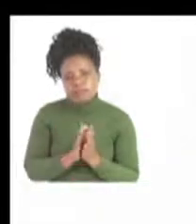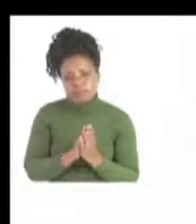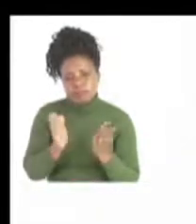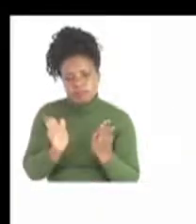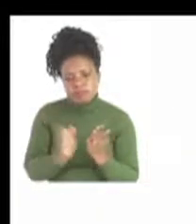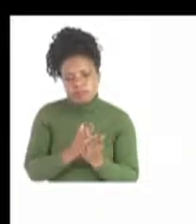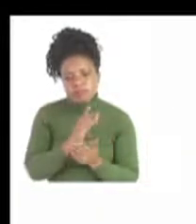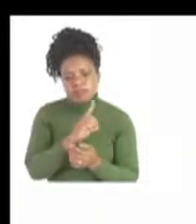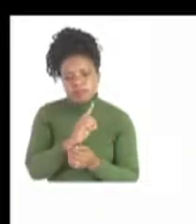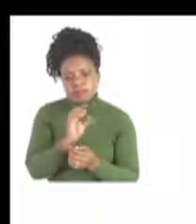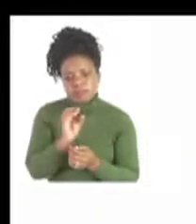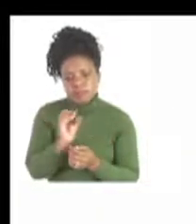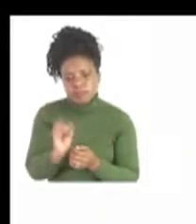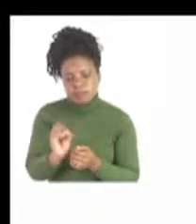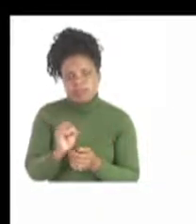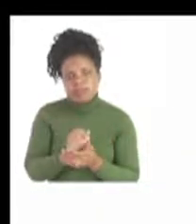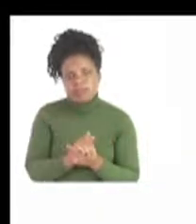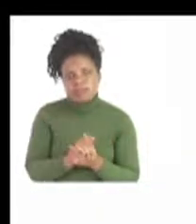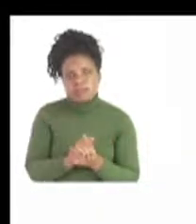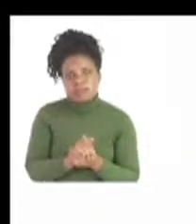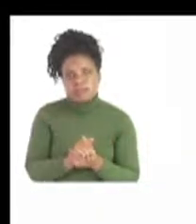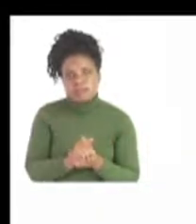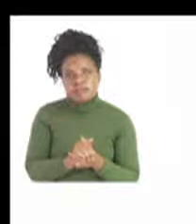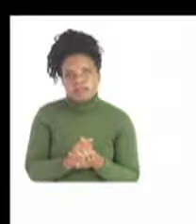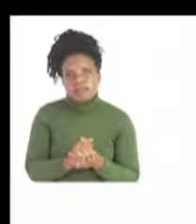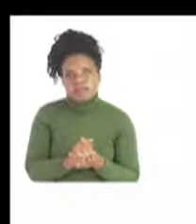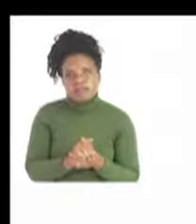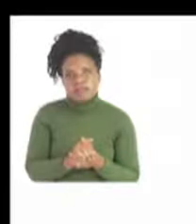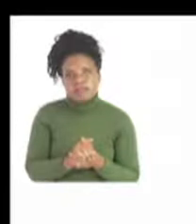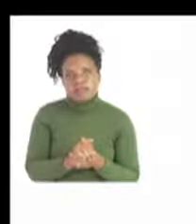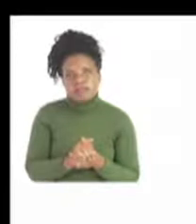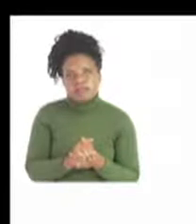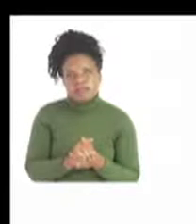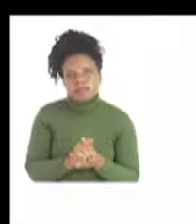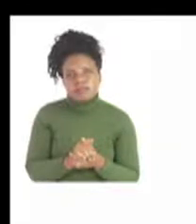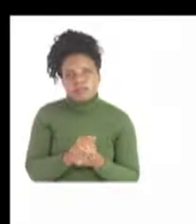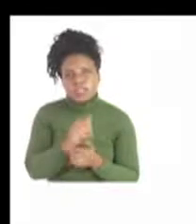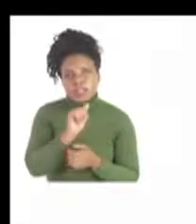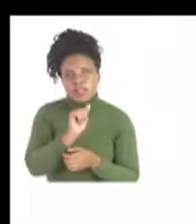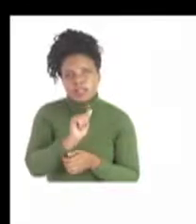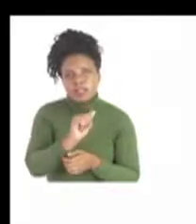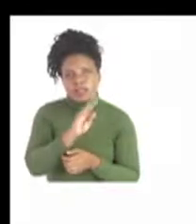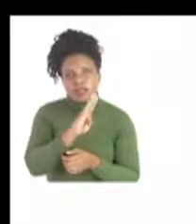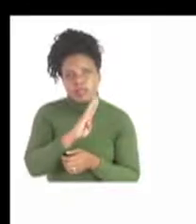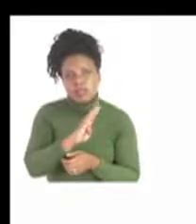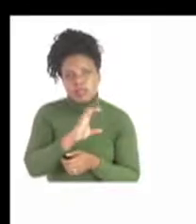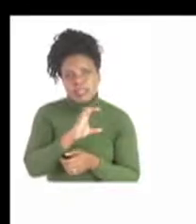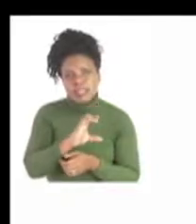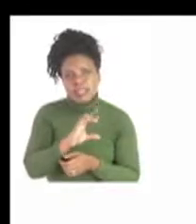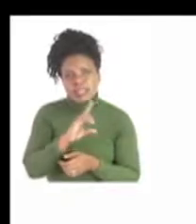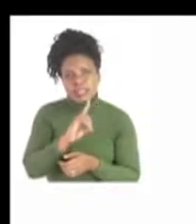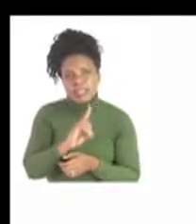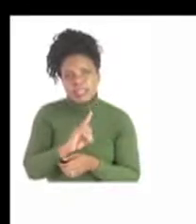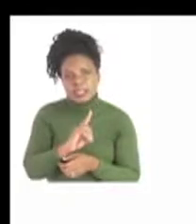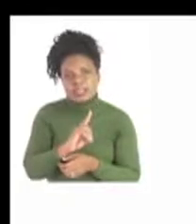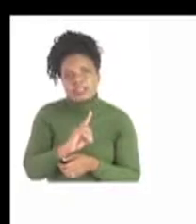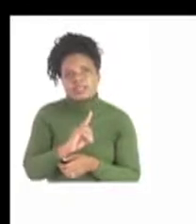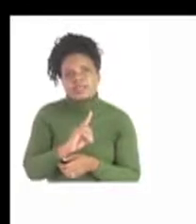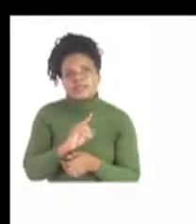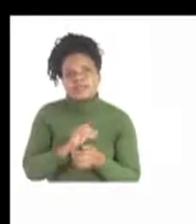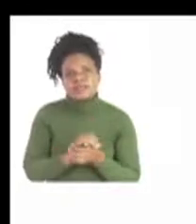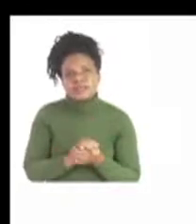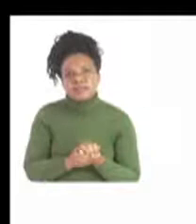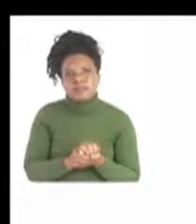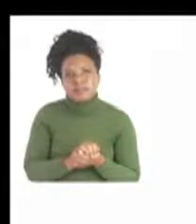Question A, the antonym or opposite of vertical is horizontal. So you must continue